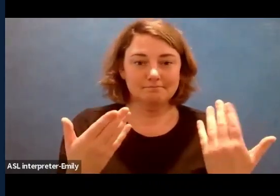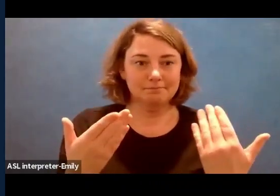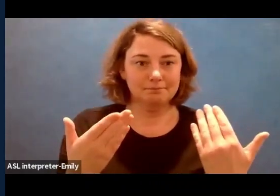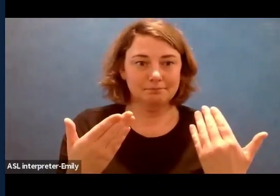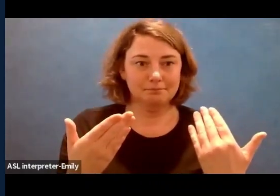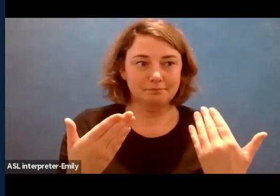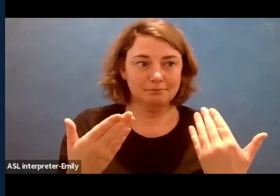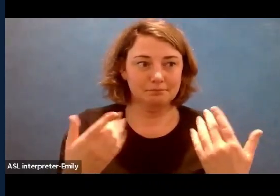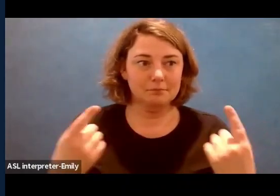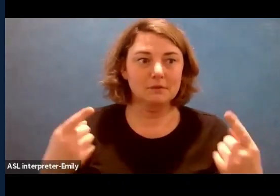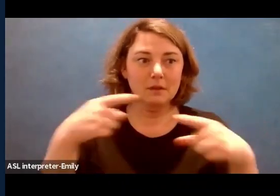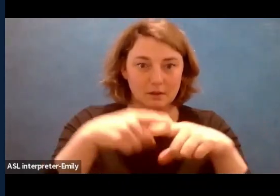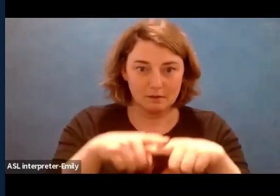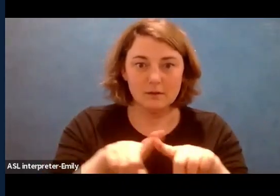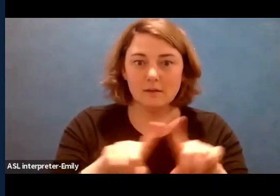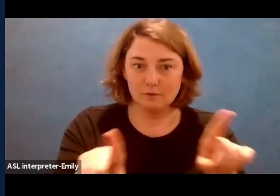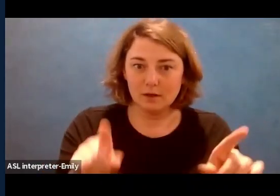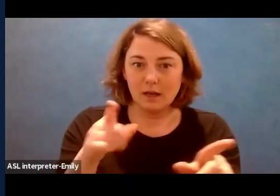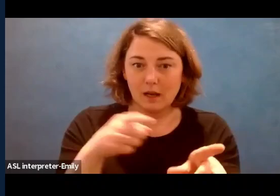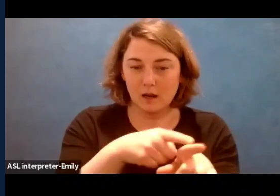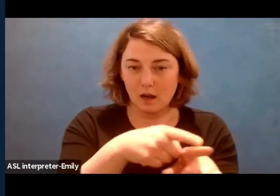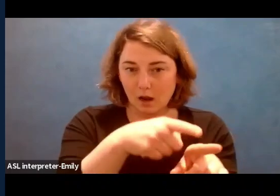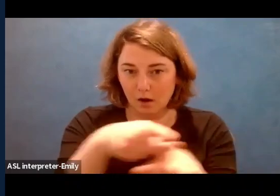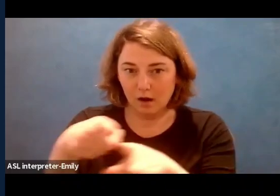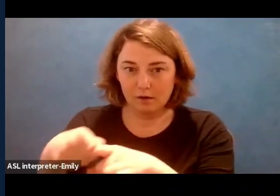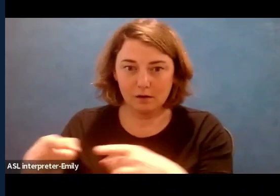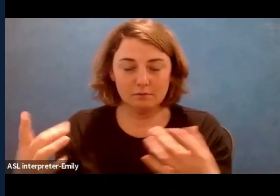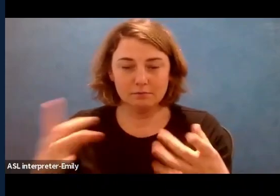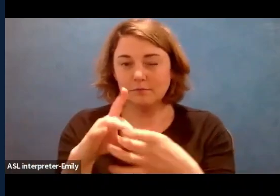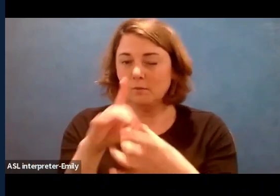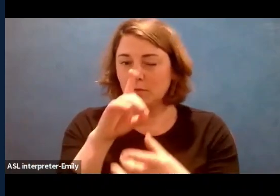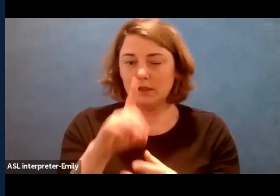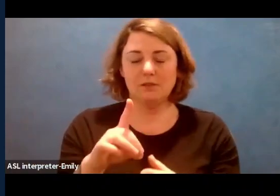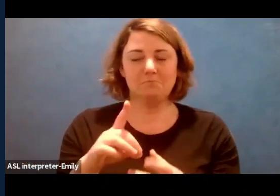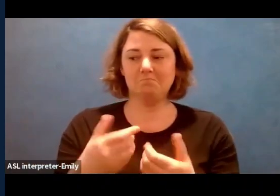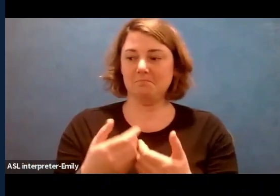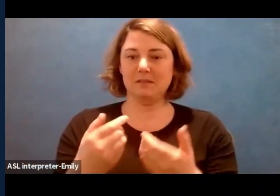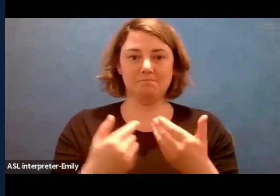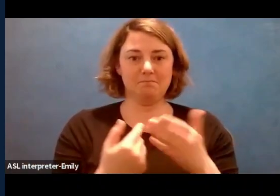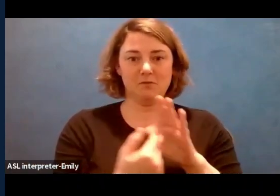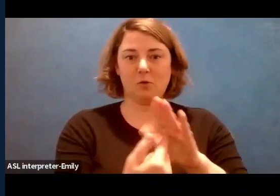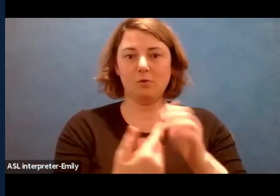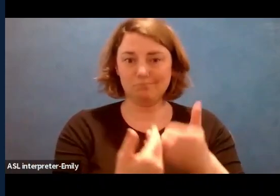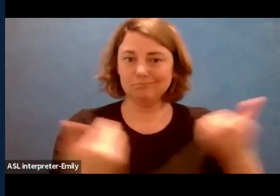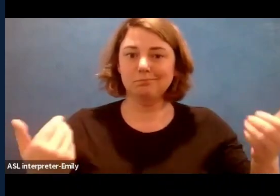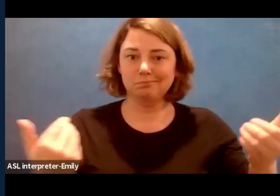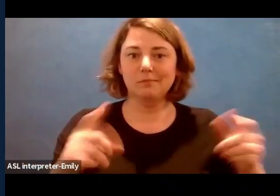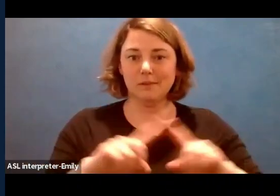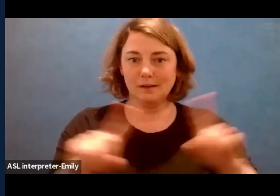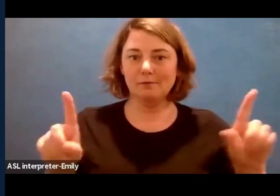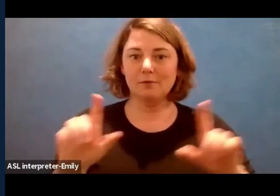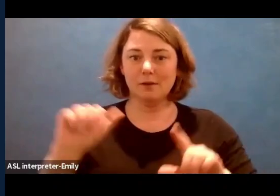crossing areas of expertise is really something that distinguishes us, I think, as an organization. And we